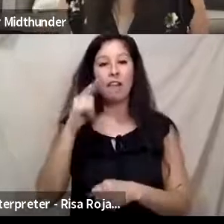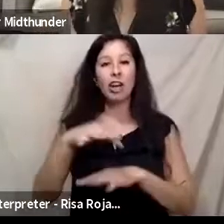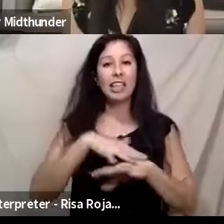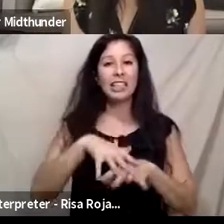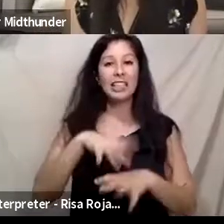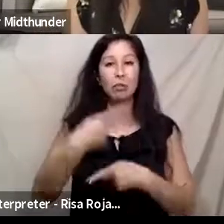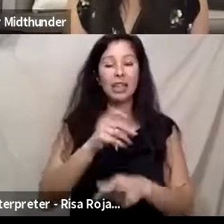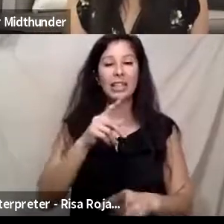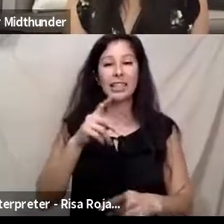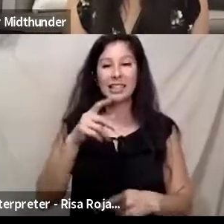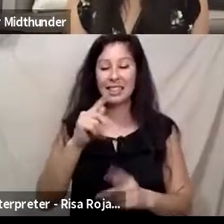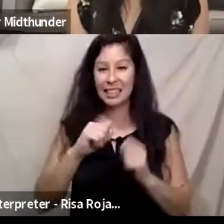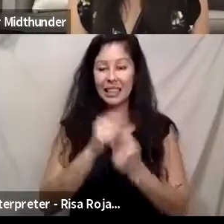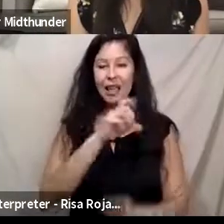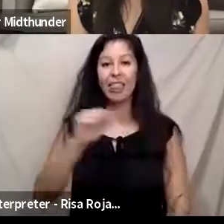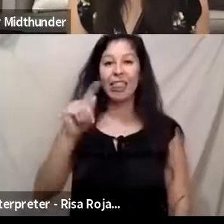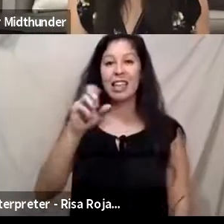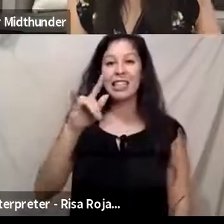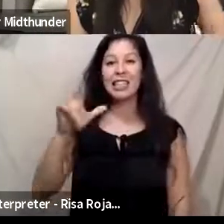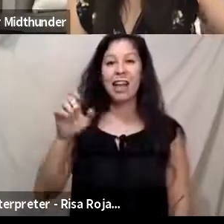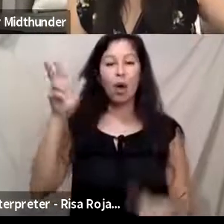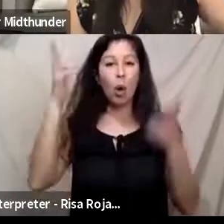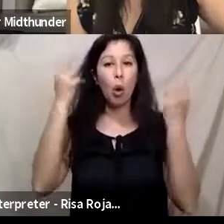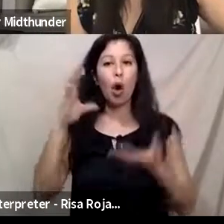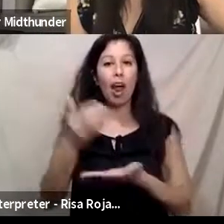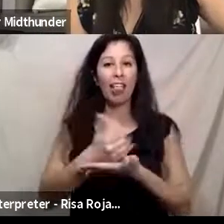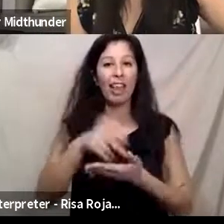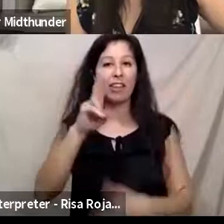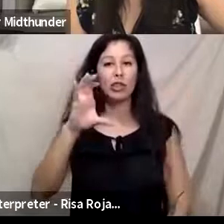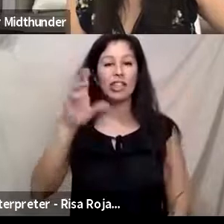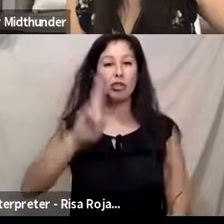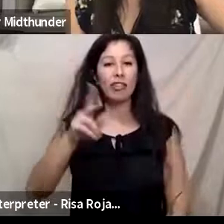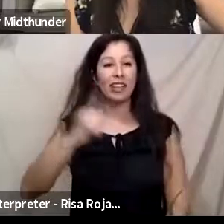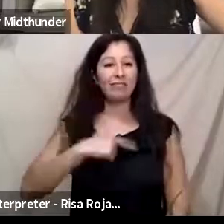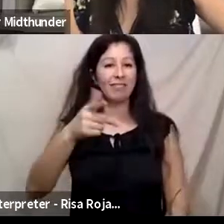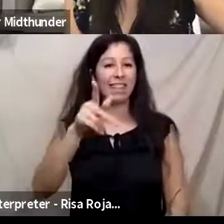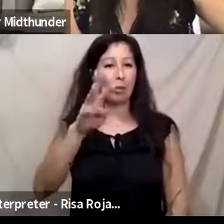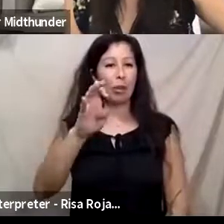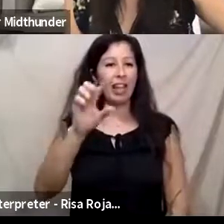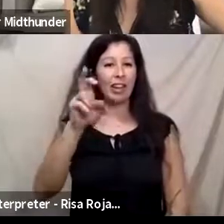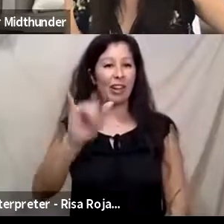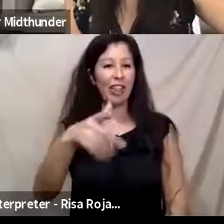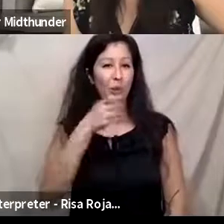Collective, and was just named the new artistic director of UC Riverside. Here is Kimberly Guerrero.